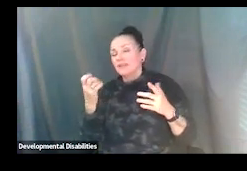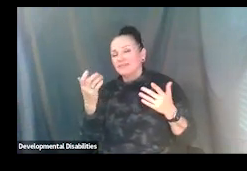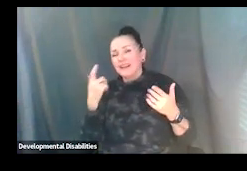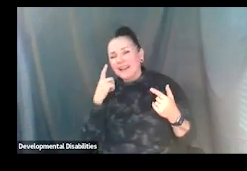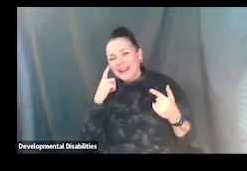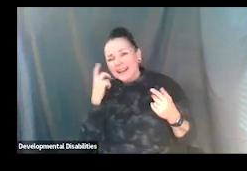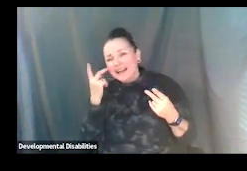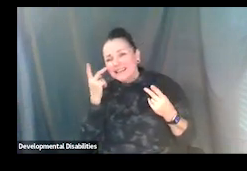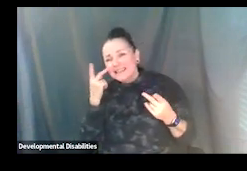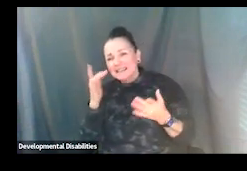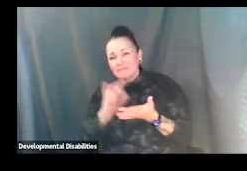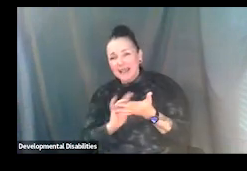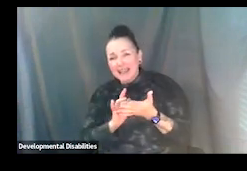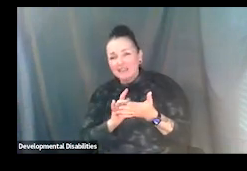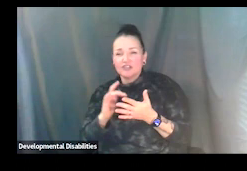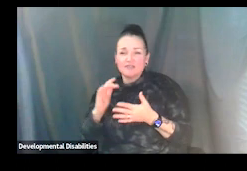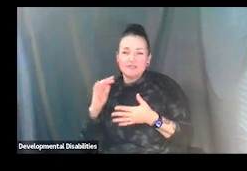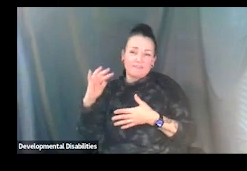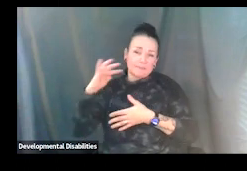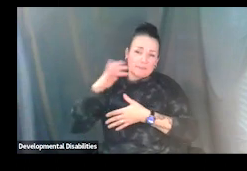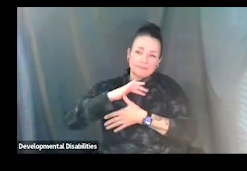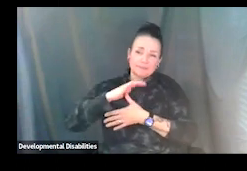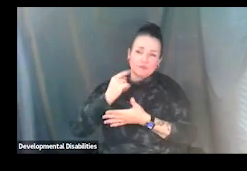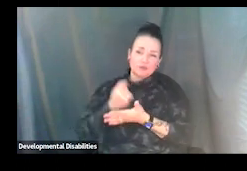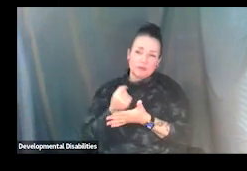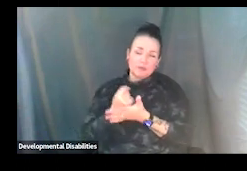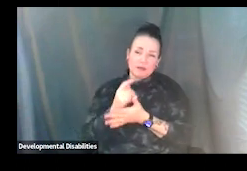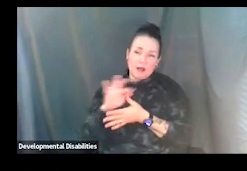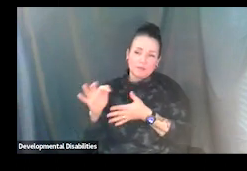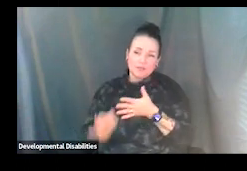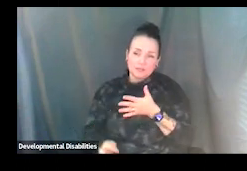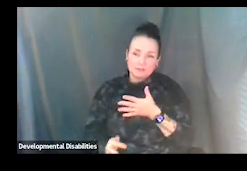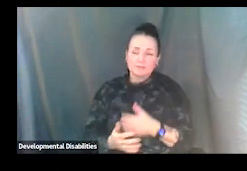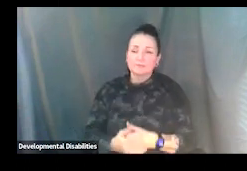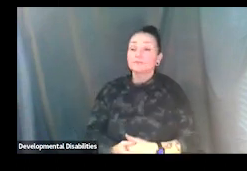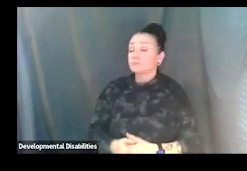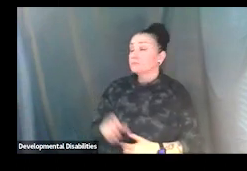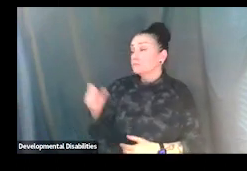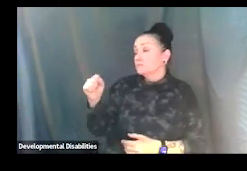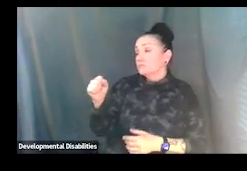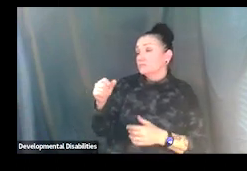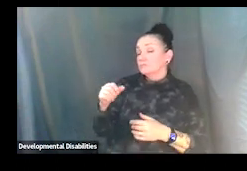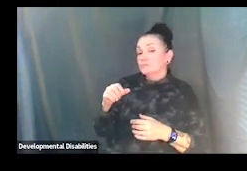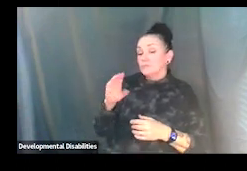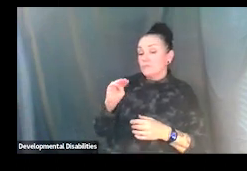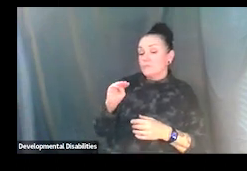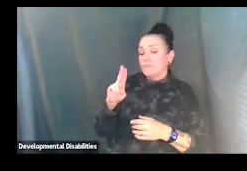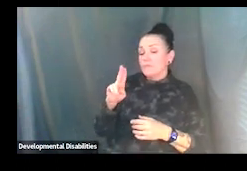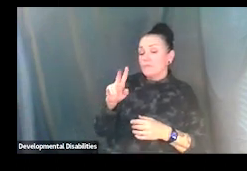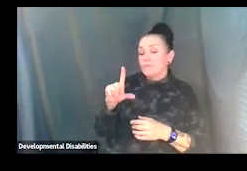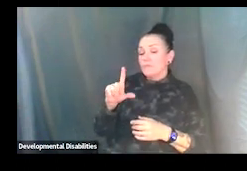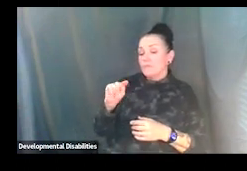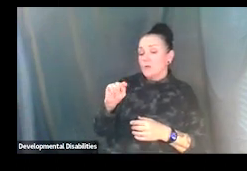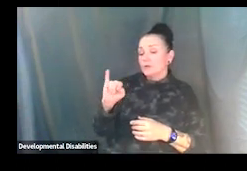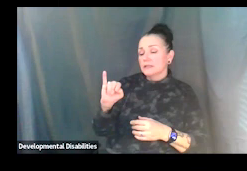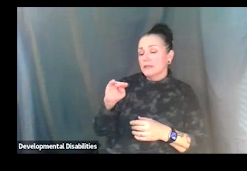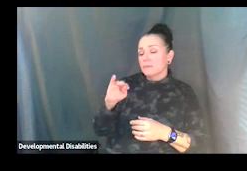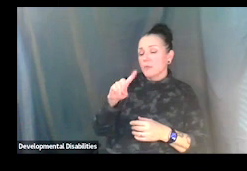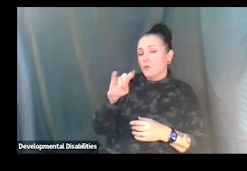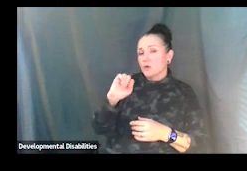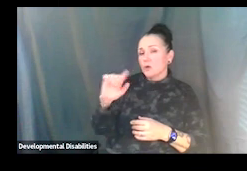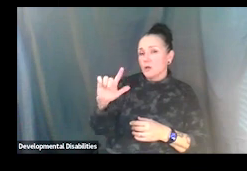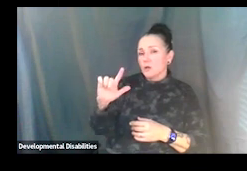more. Yeah, absolutely, Jennifer. And with so the multimodal treatment of ADHD study was published initially in I think